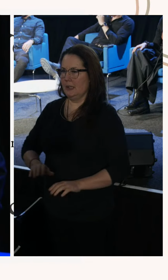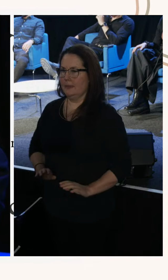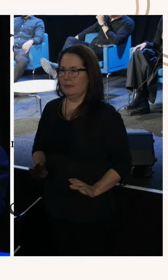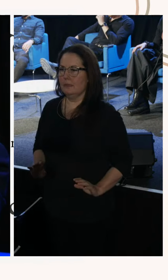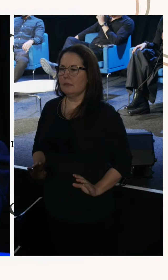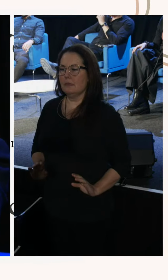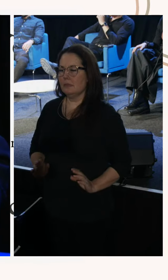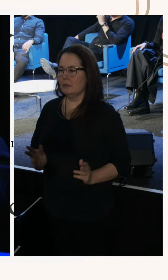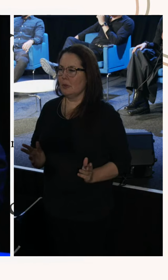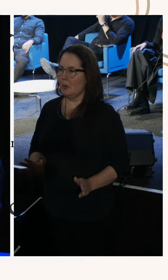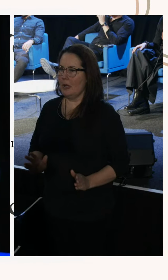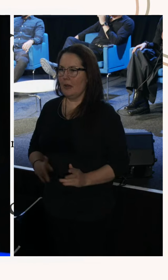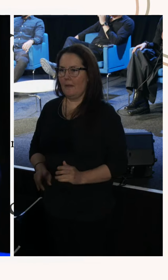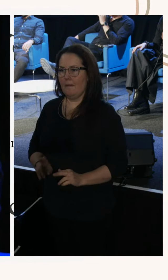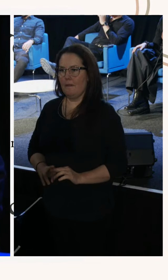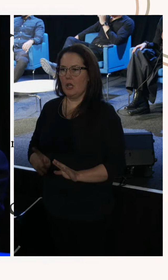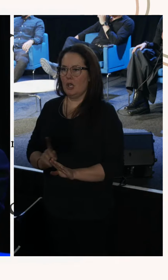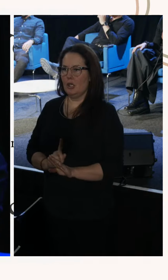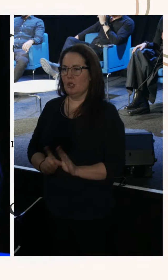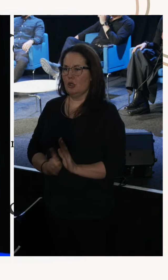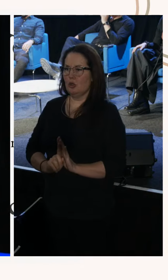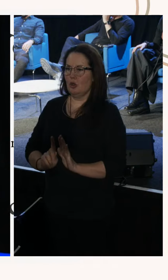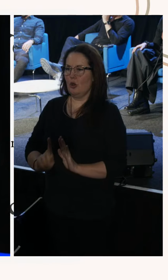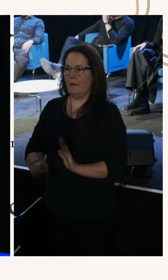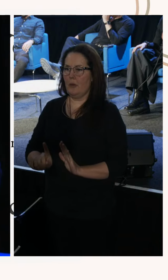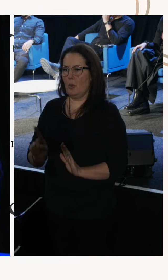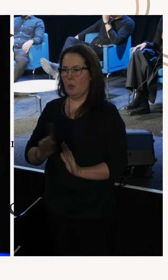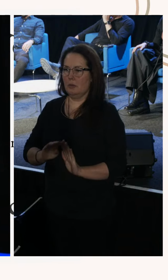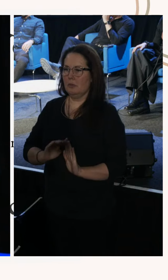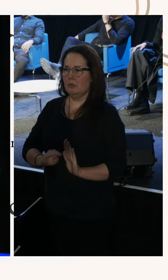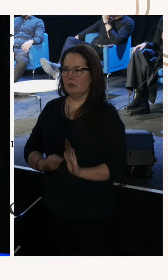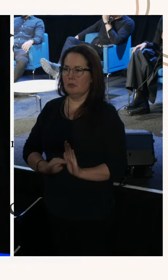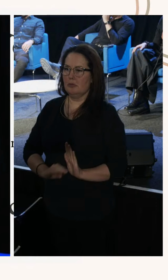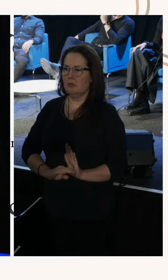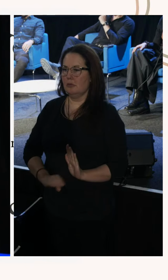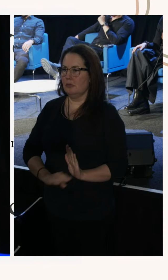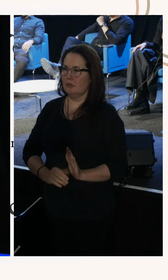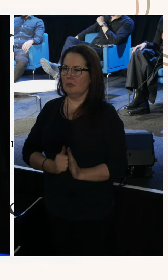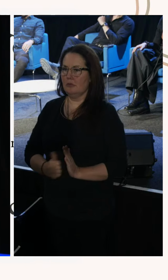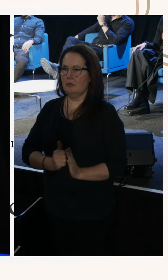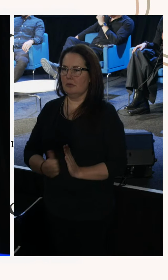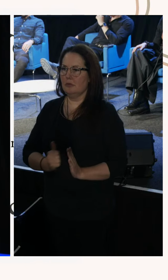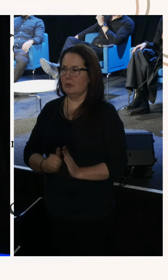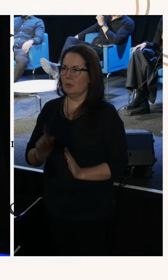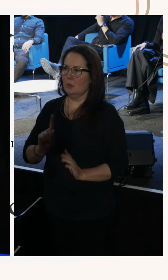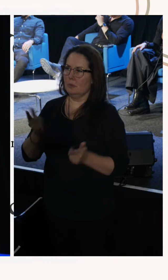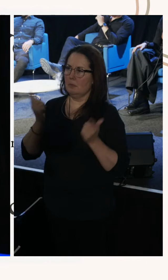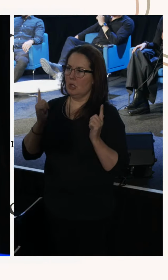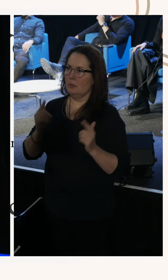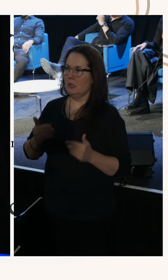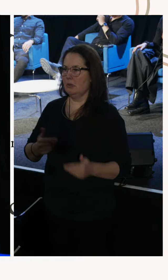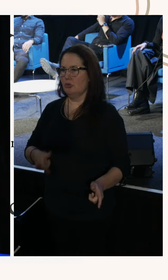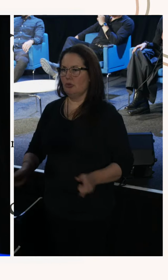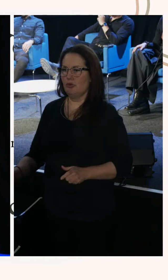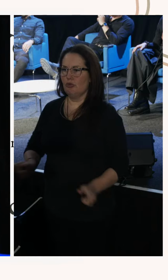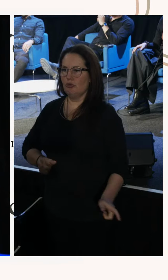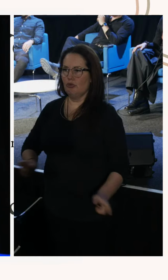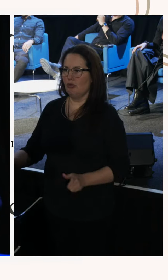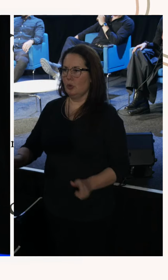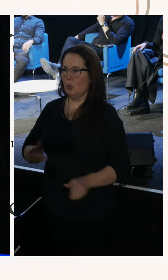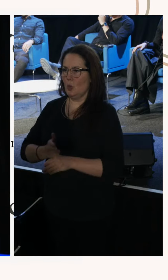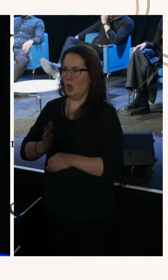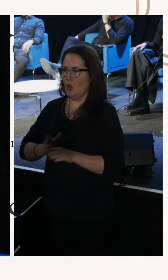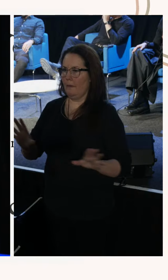way of asserting the prerogatives, the traditional prerogatives of management and controlling their workforce.